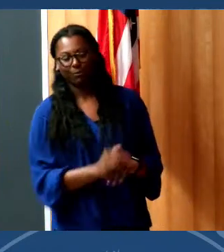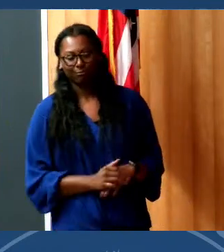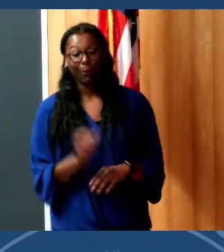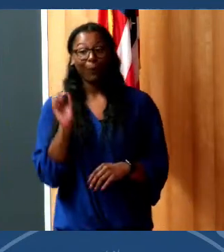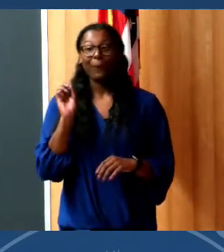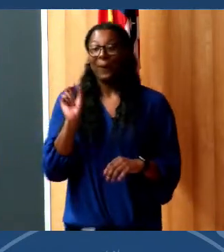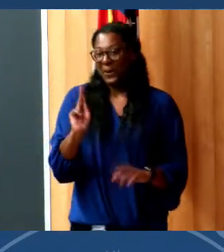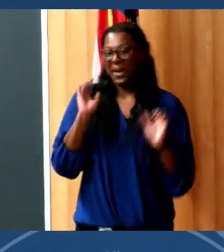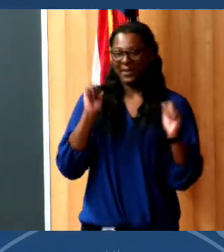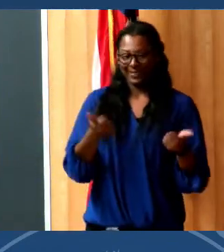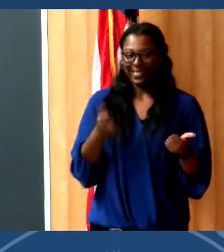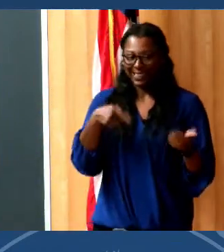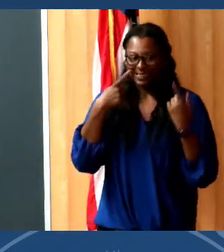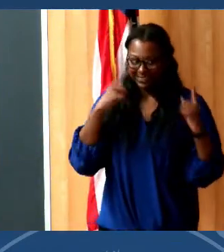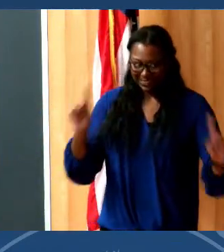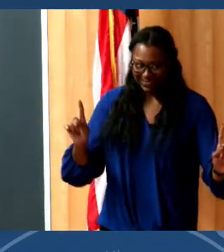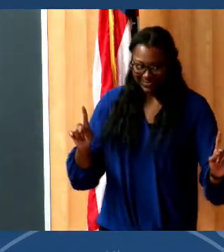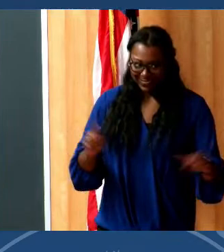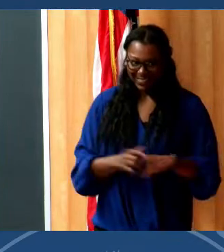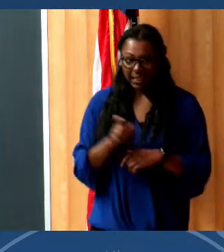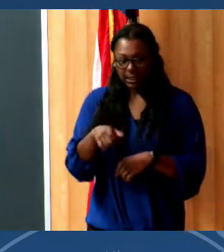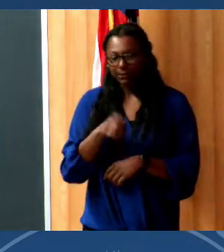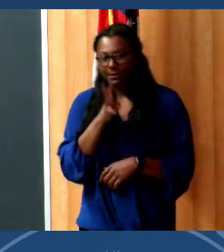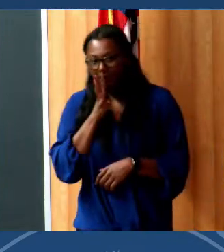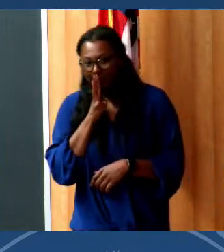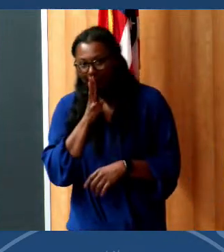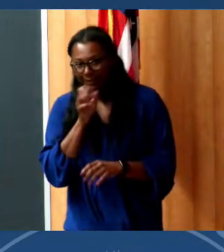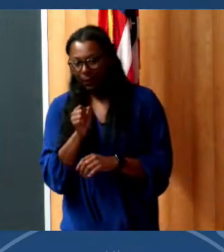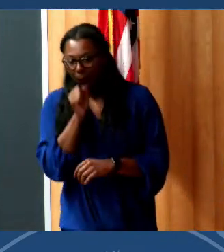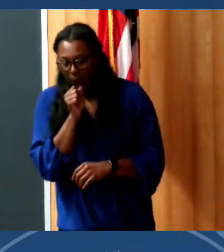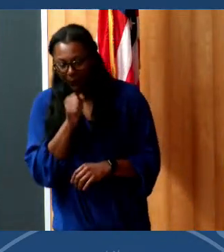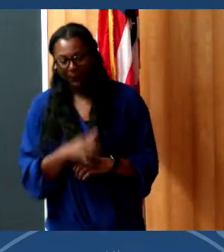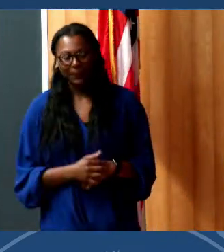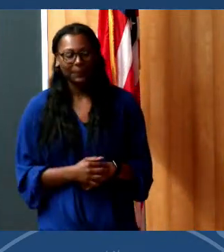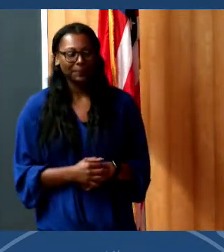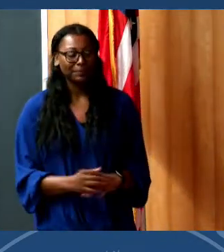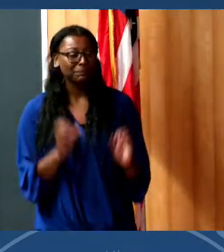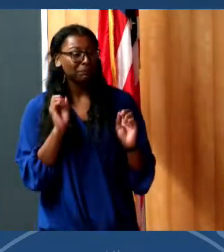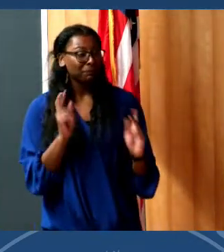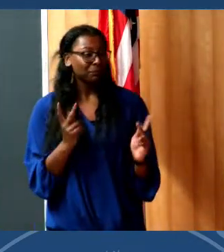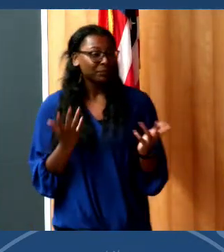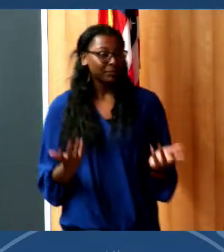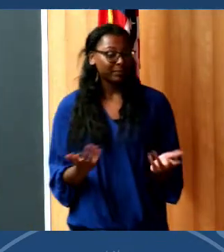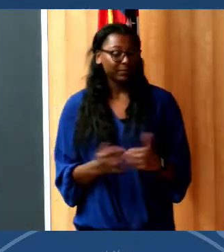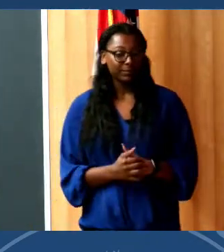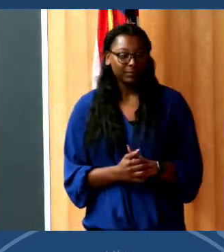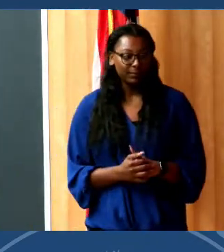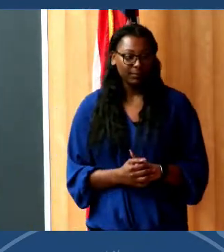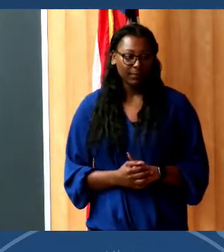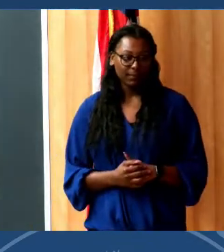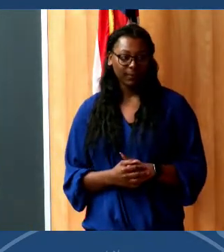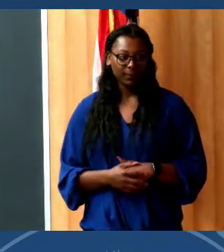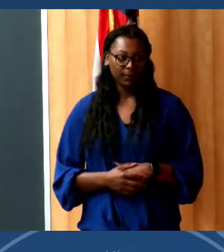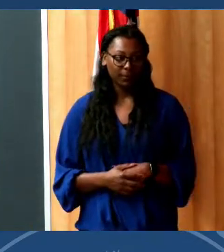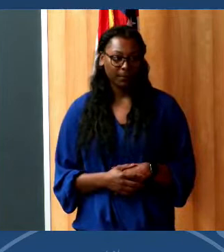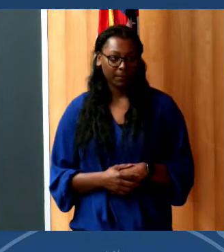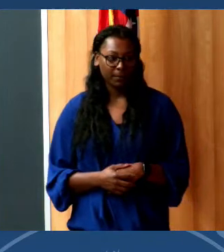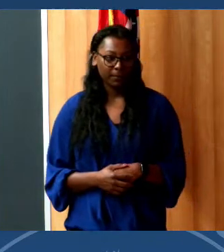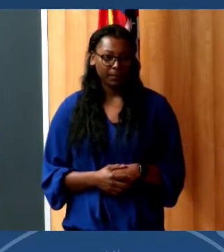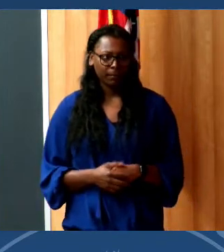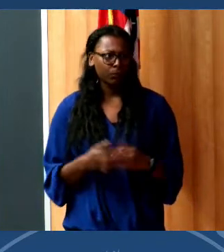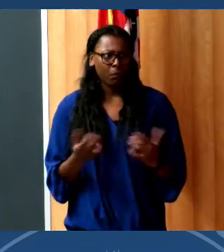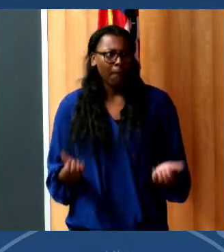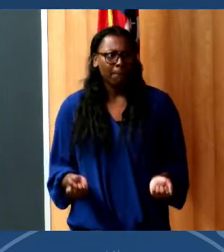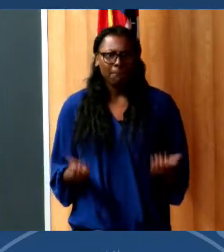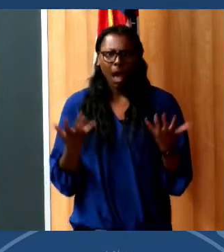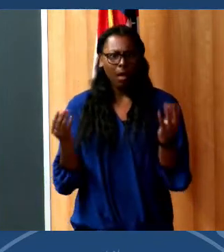okay. It is working. You just got to speak into it. So it's been as much or more than what we had hoped